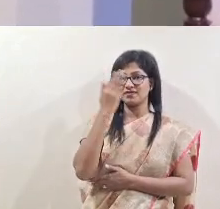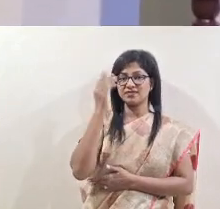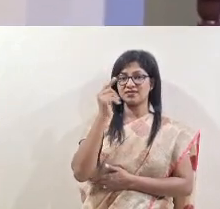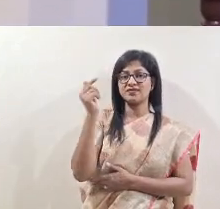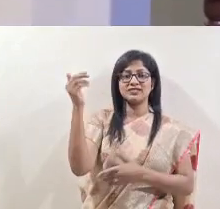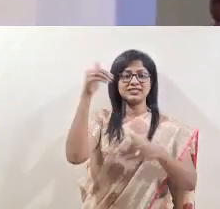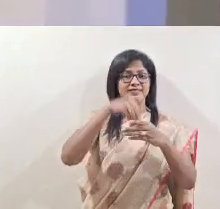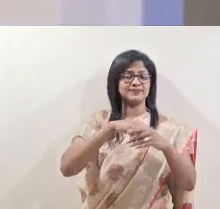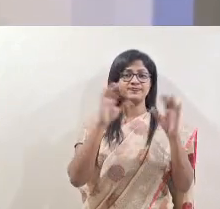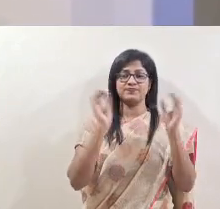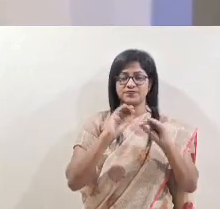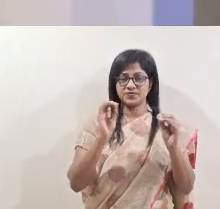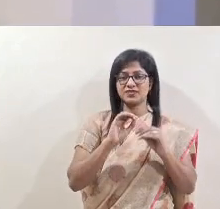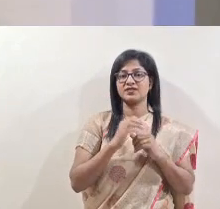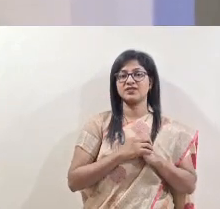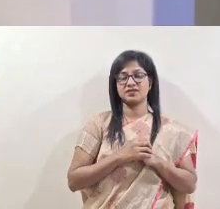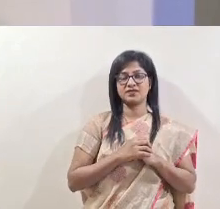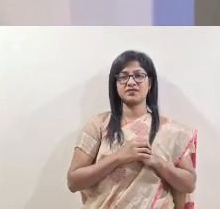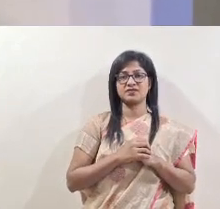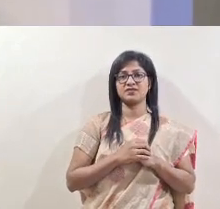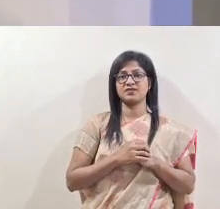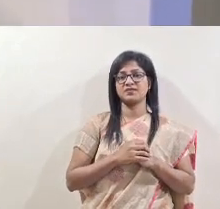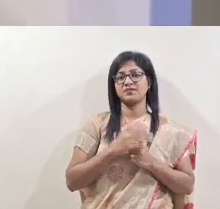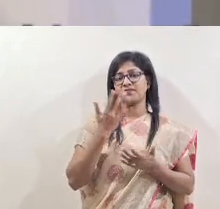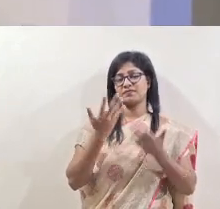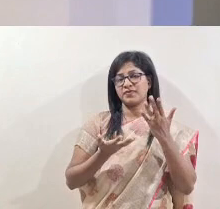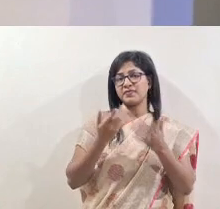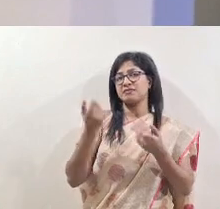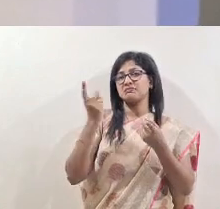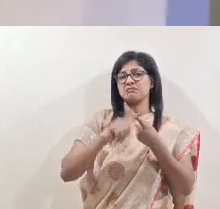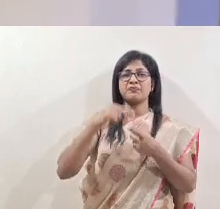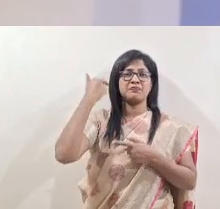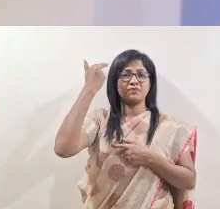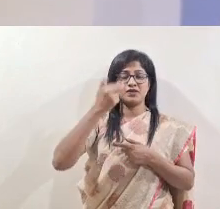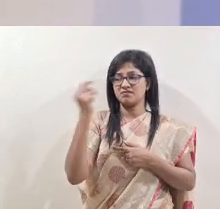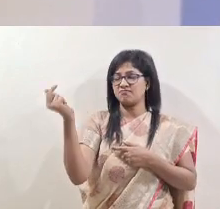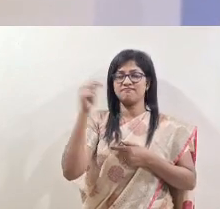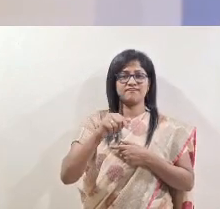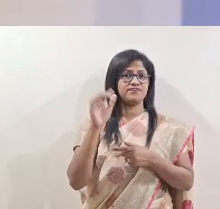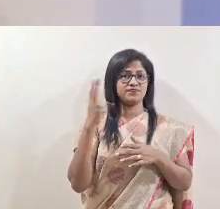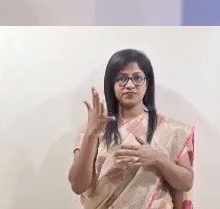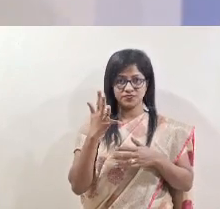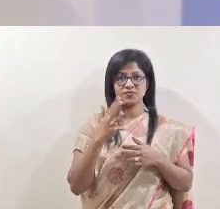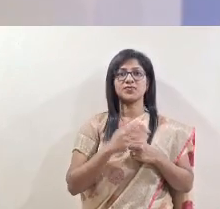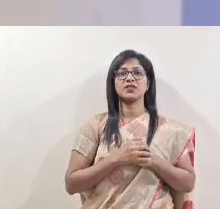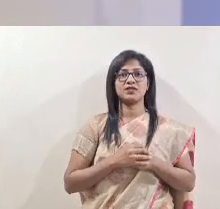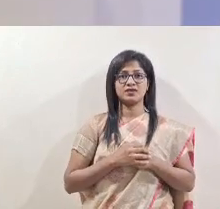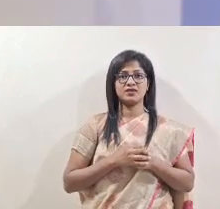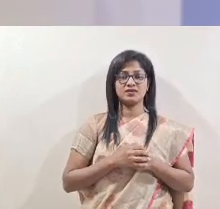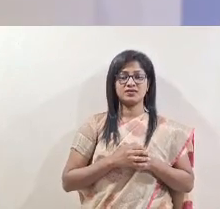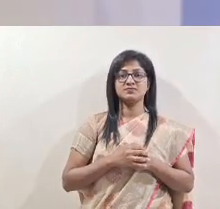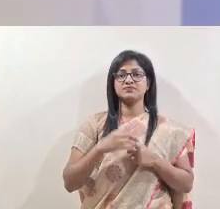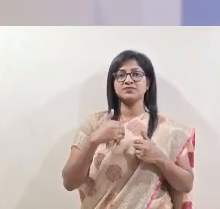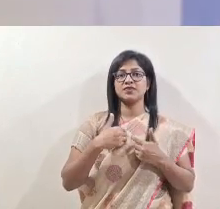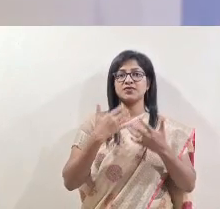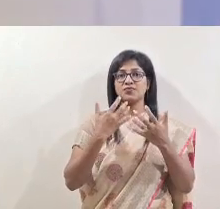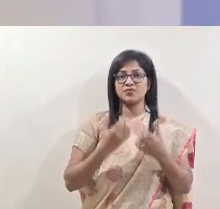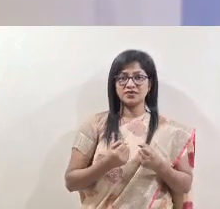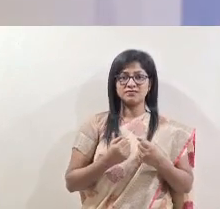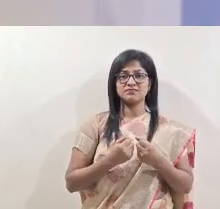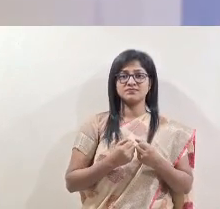was because of some reason not come. So I would have liked if we had